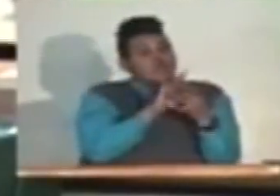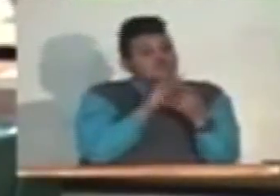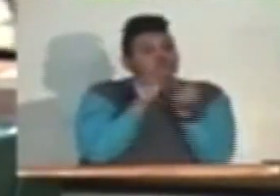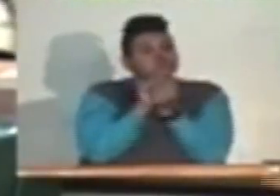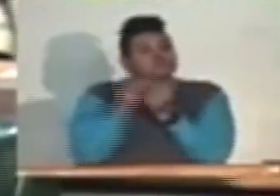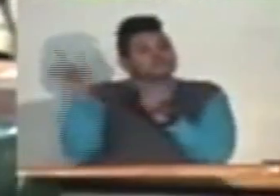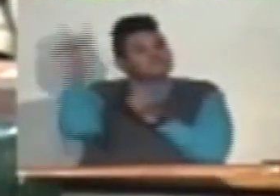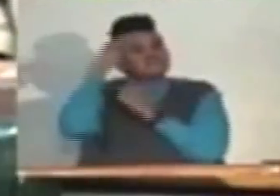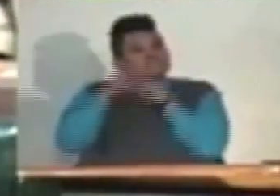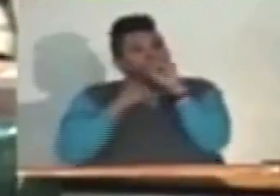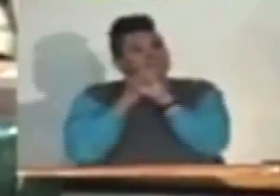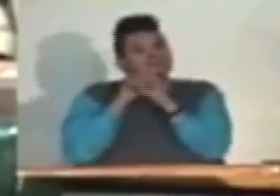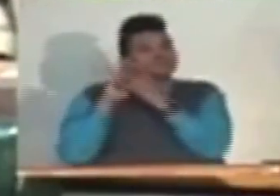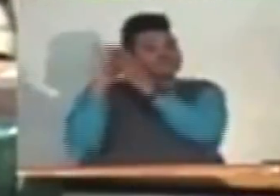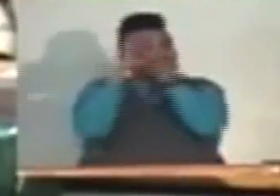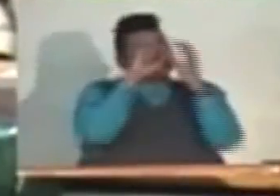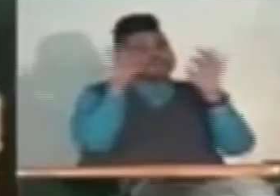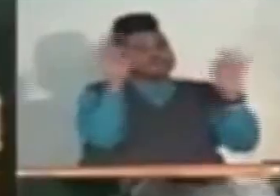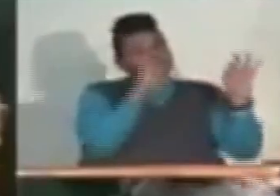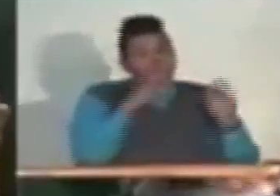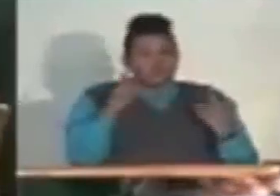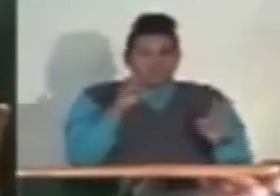the fund.